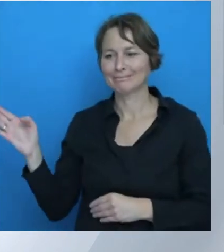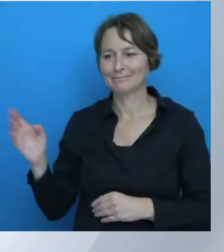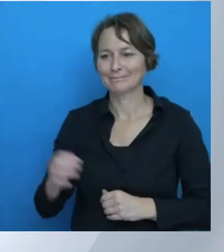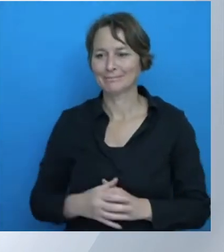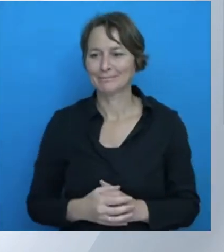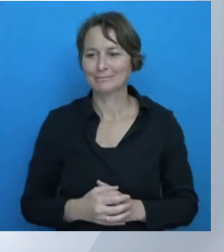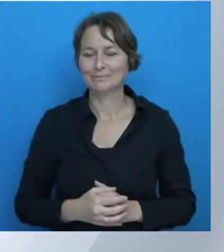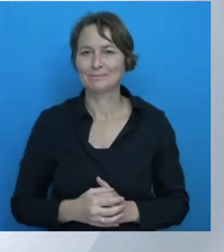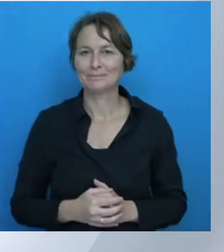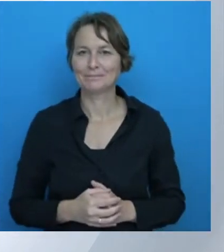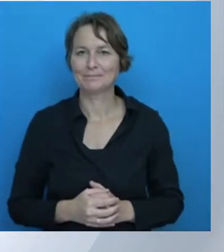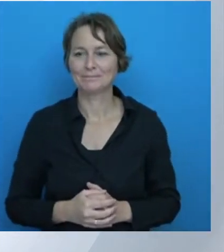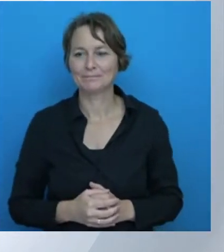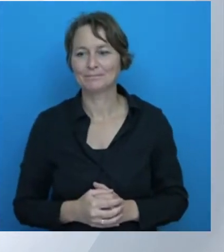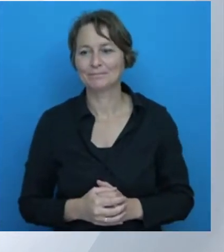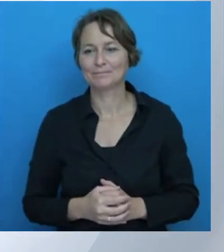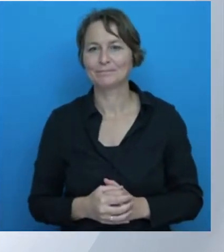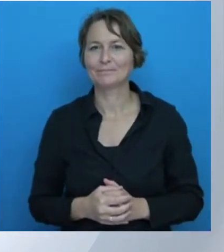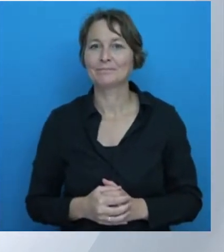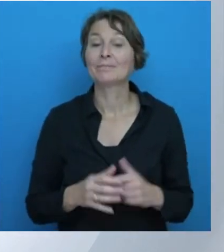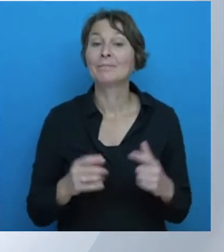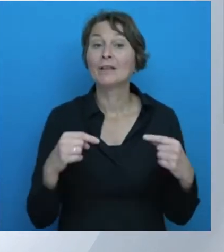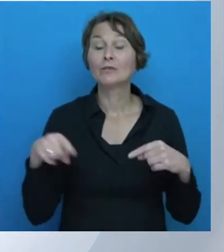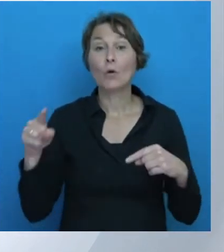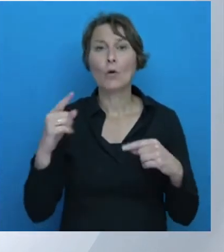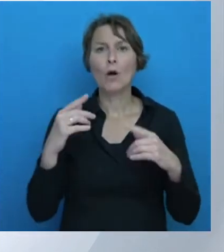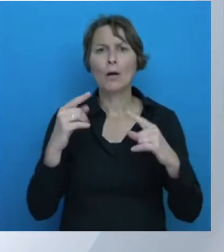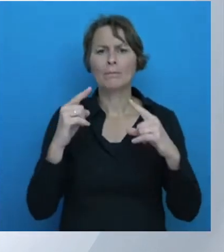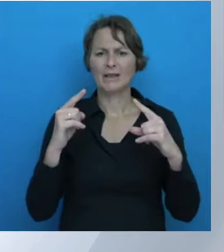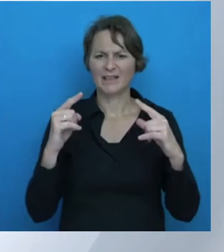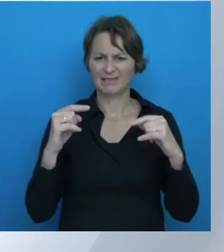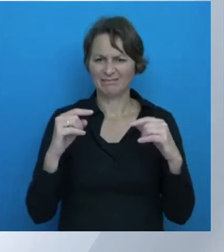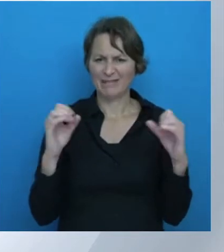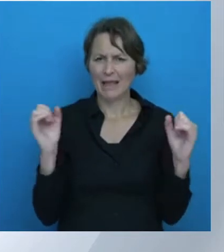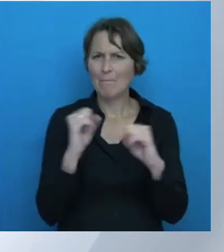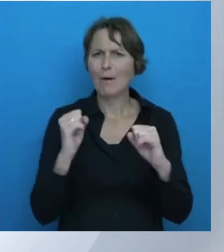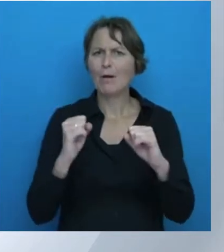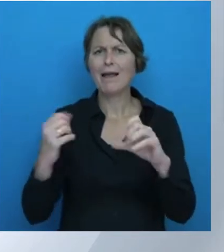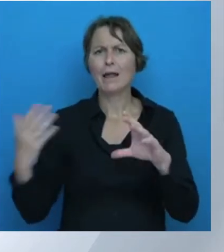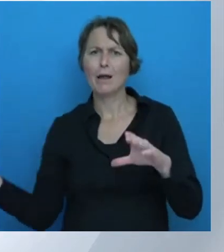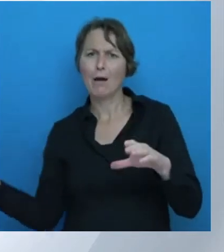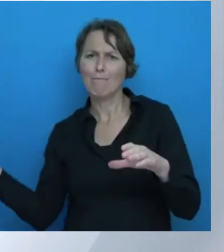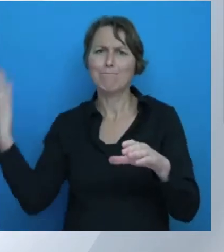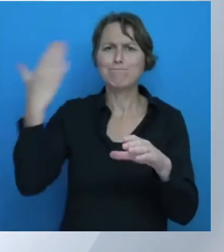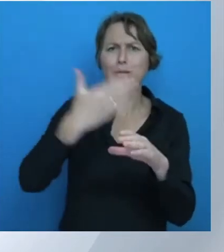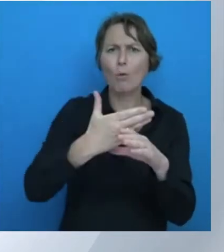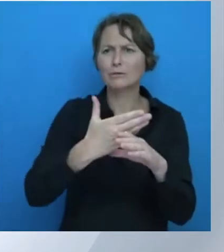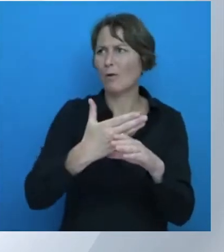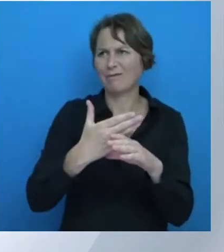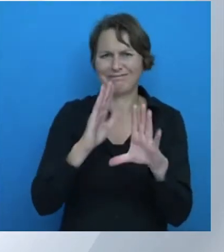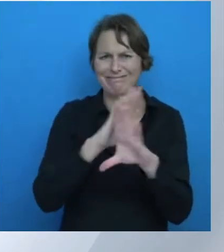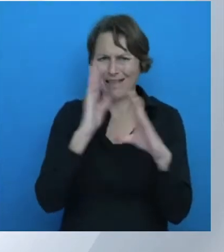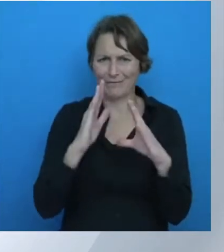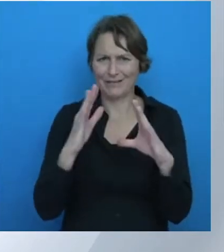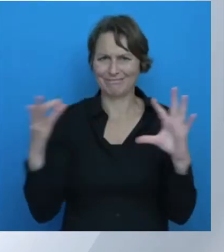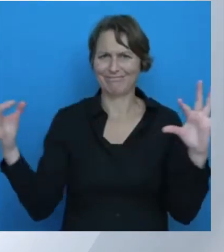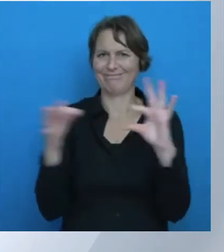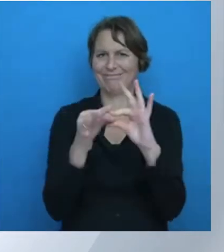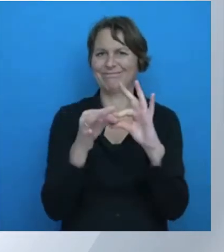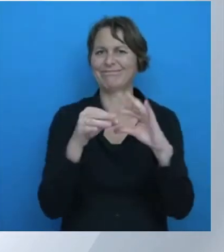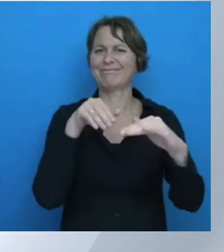not bolt-on. No one ever defined accessibility as bolt-on. And at Microsoft, we believe that by